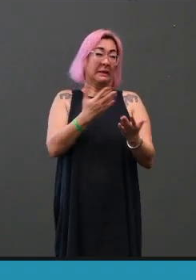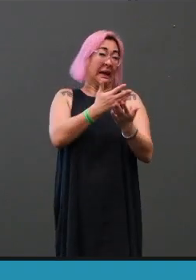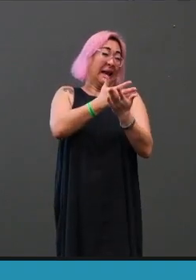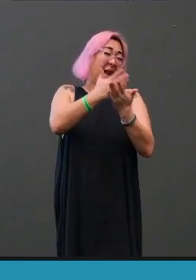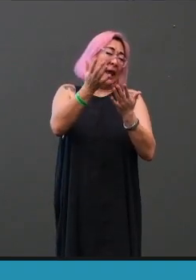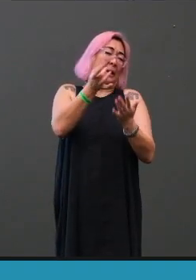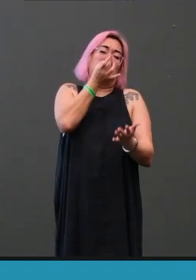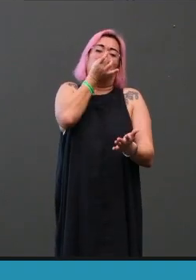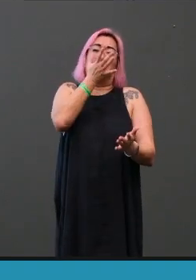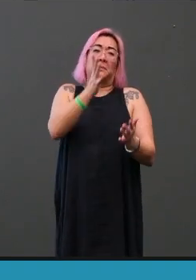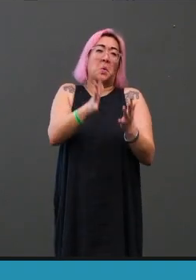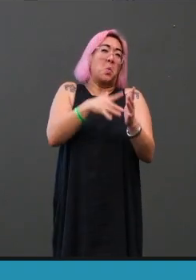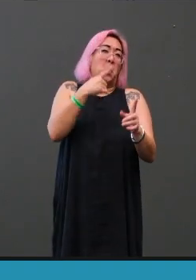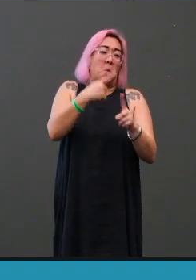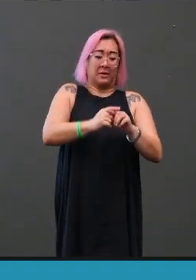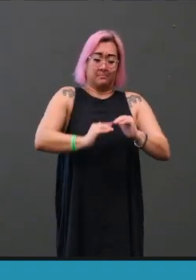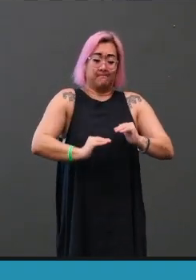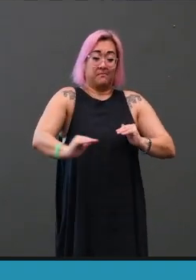well.